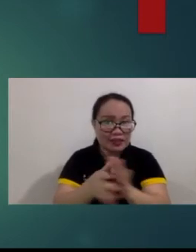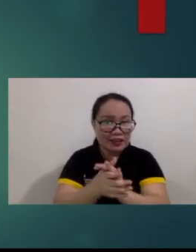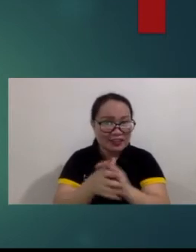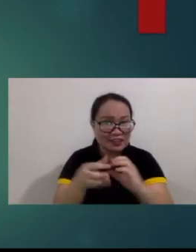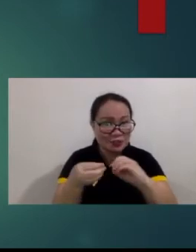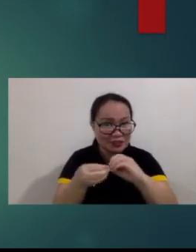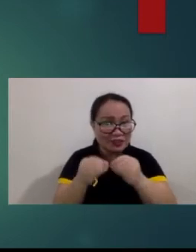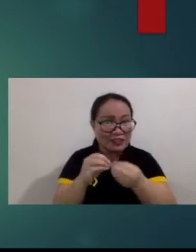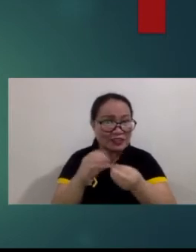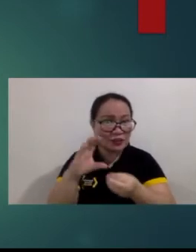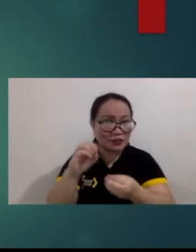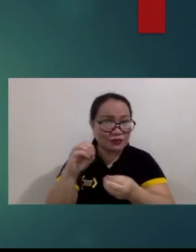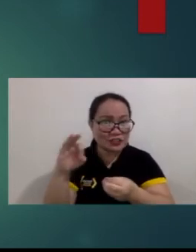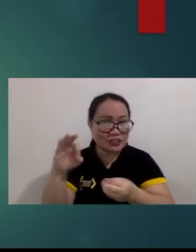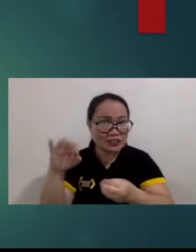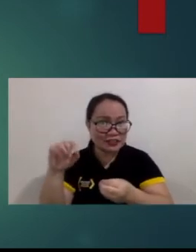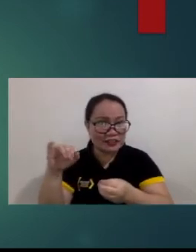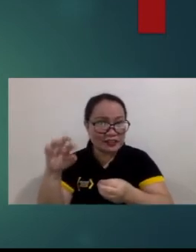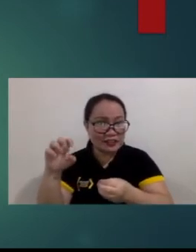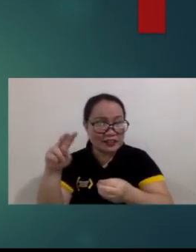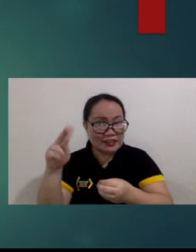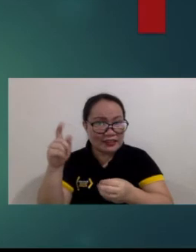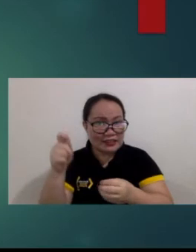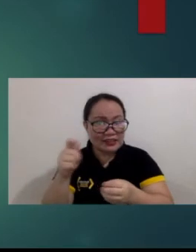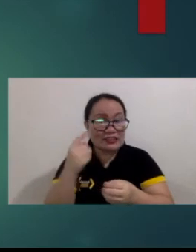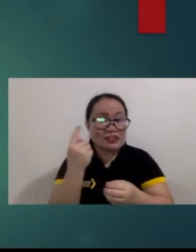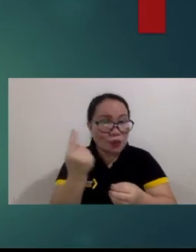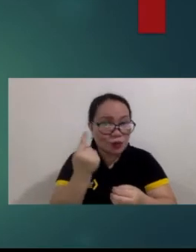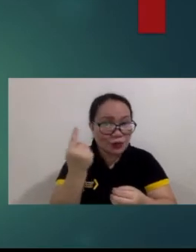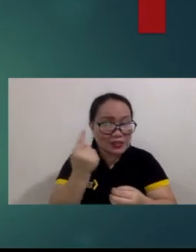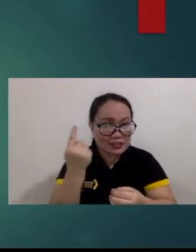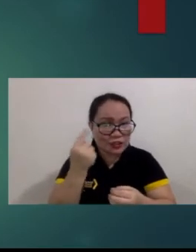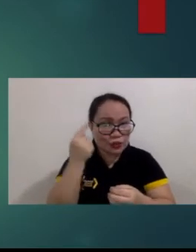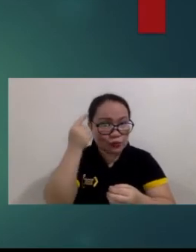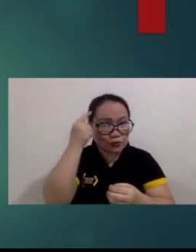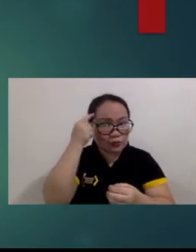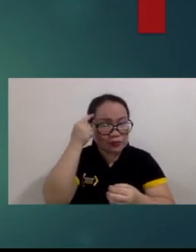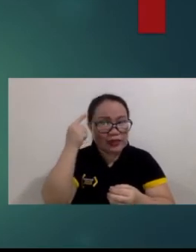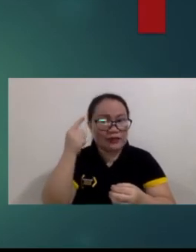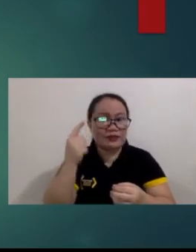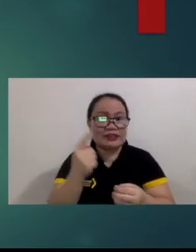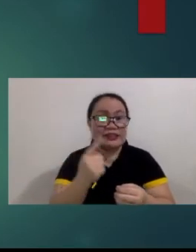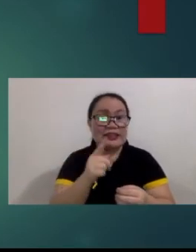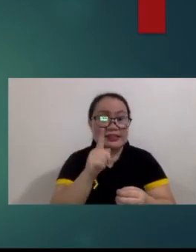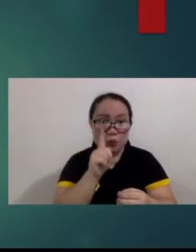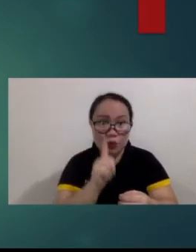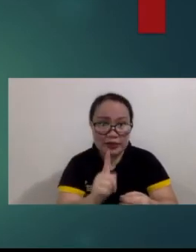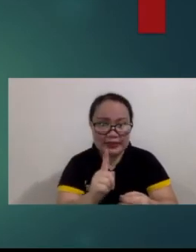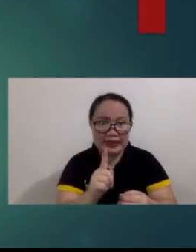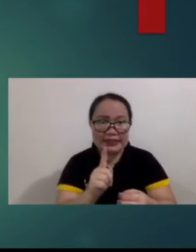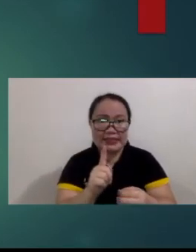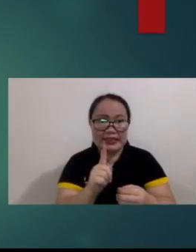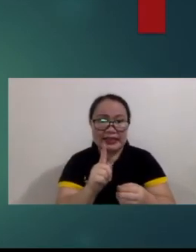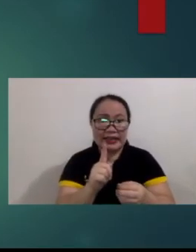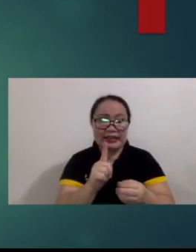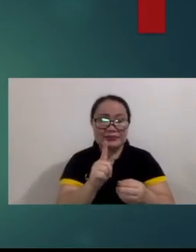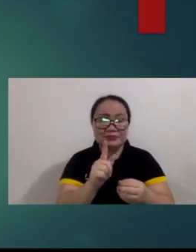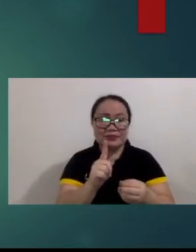without a numerical coefficient, it is always assumed that it has 1